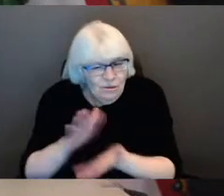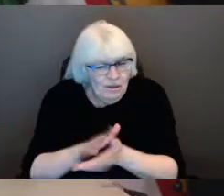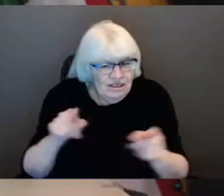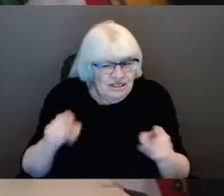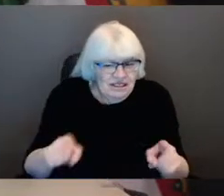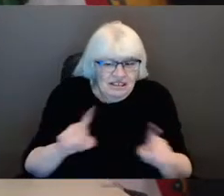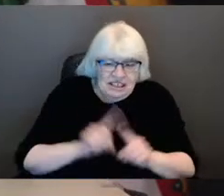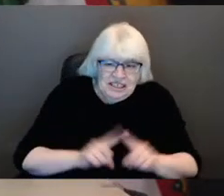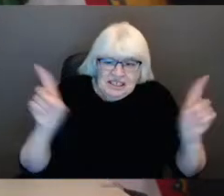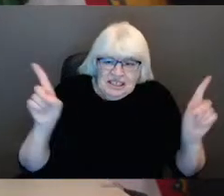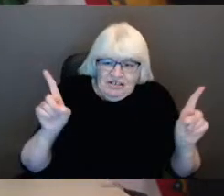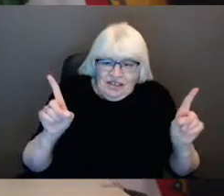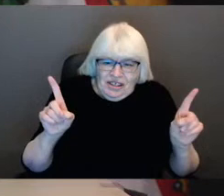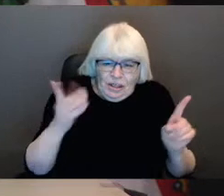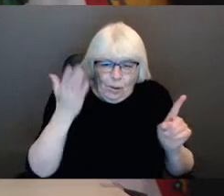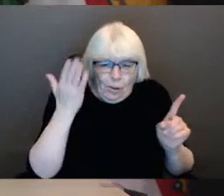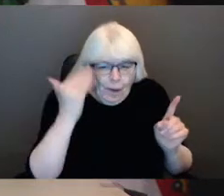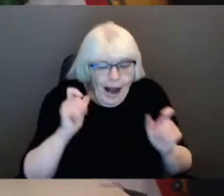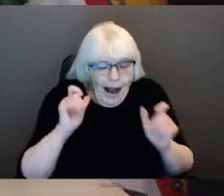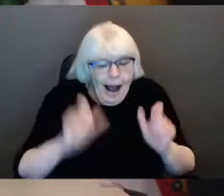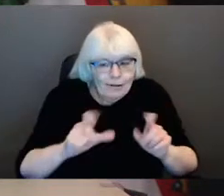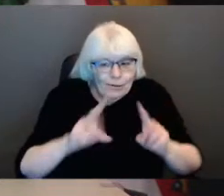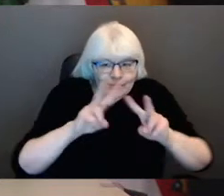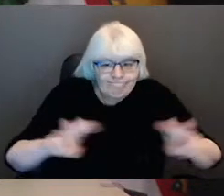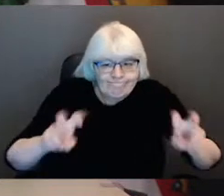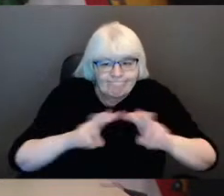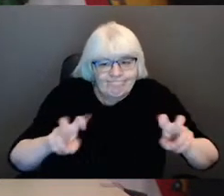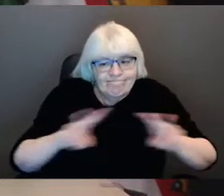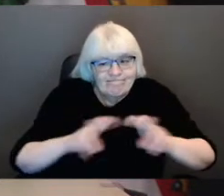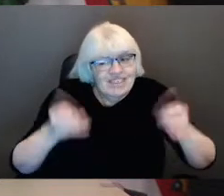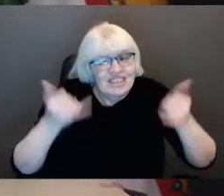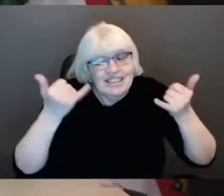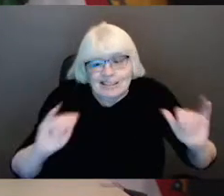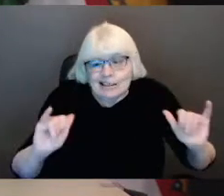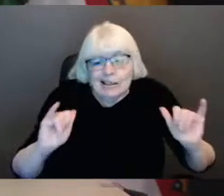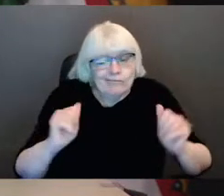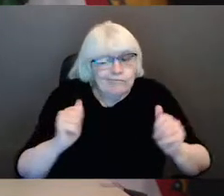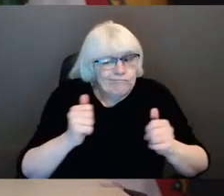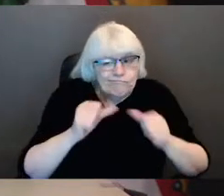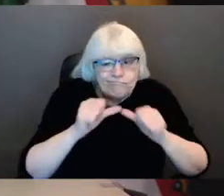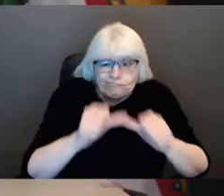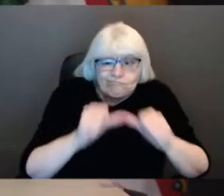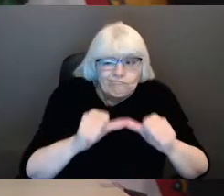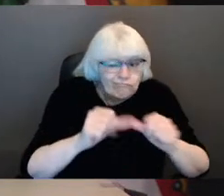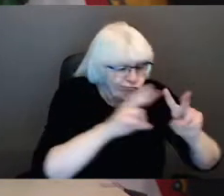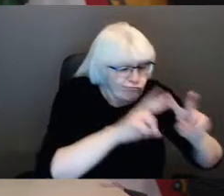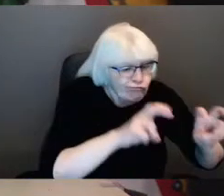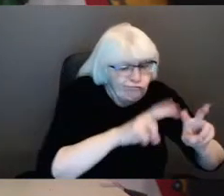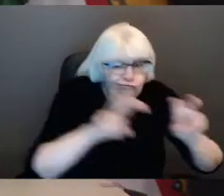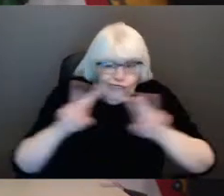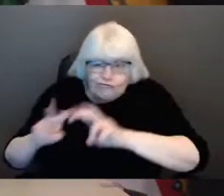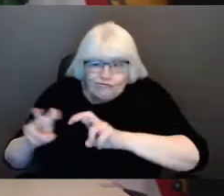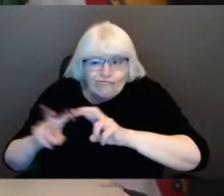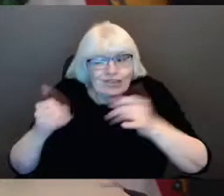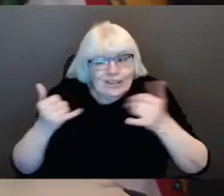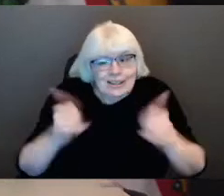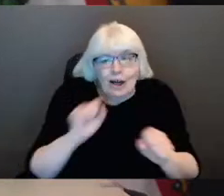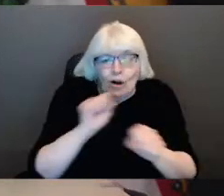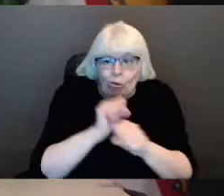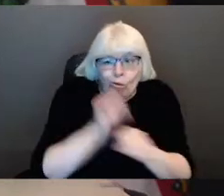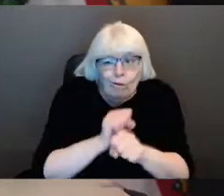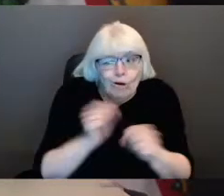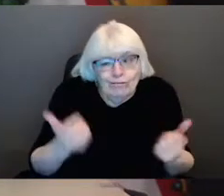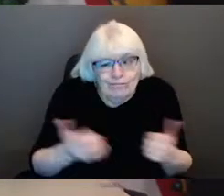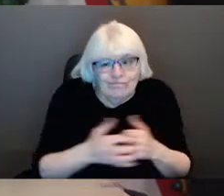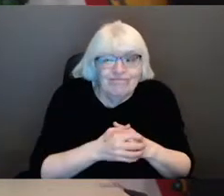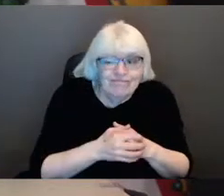really continues to be a work in progress. If there's something that we can do to, lessen some